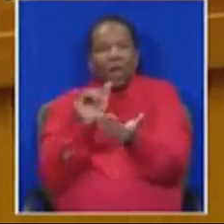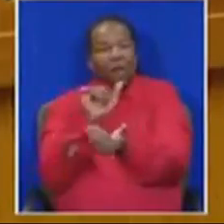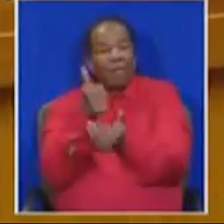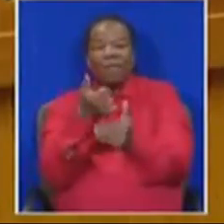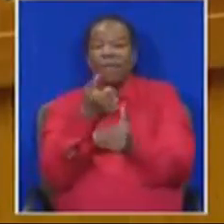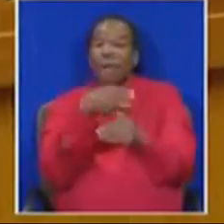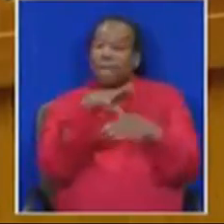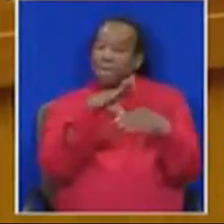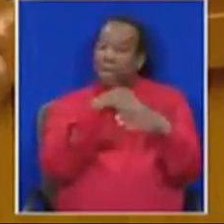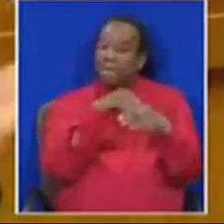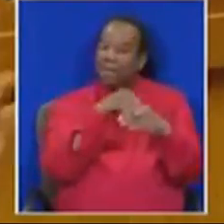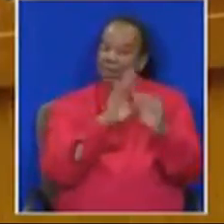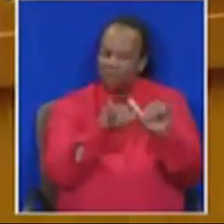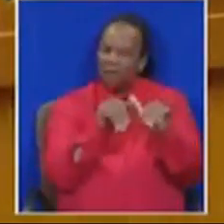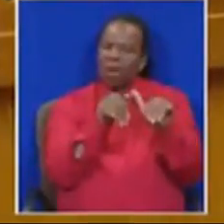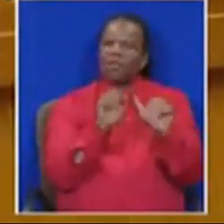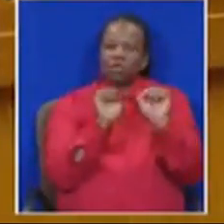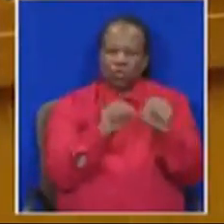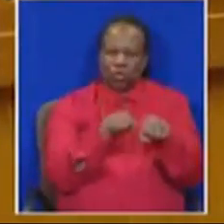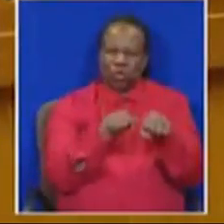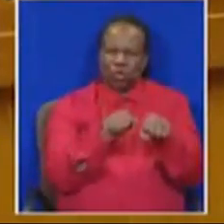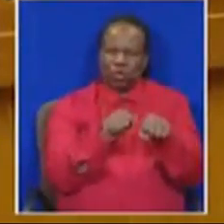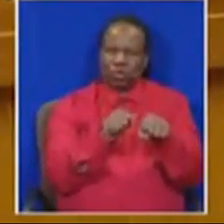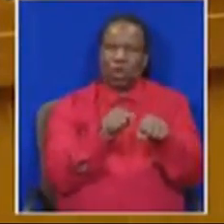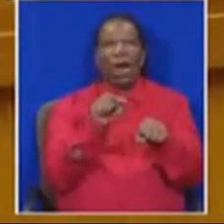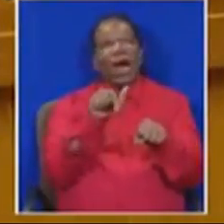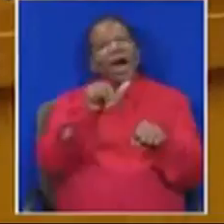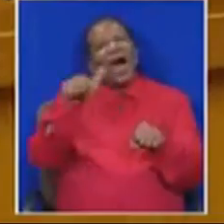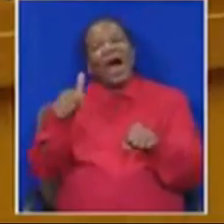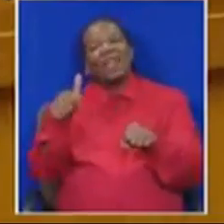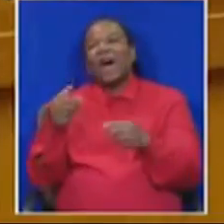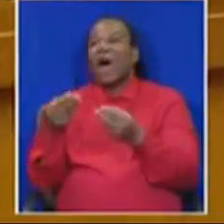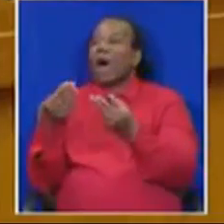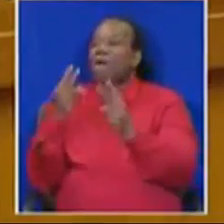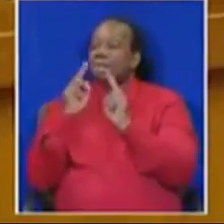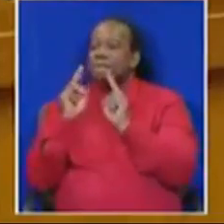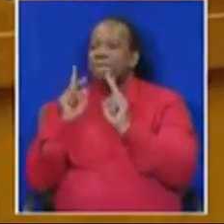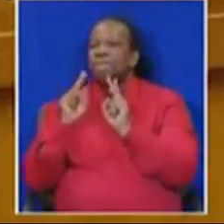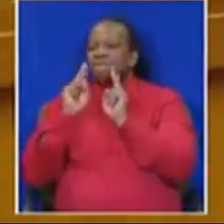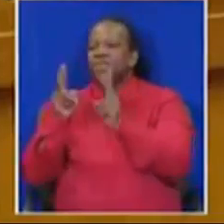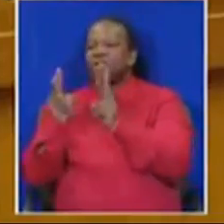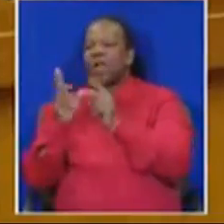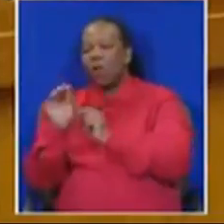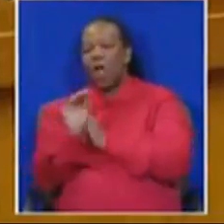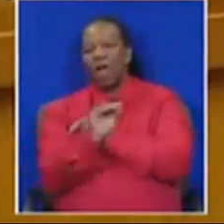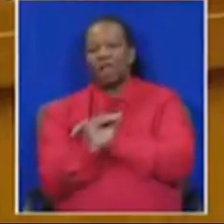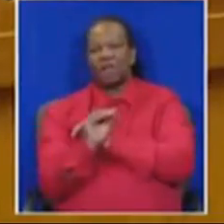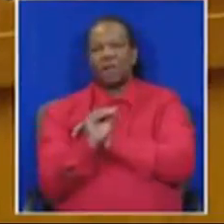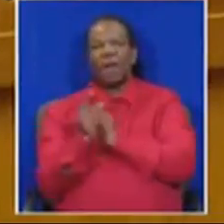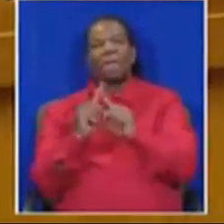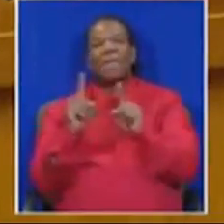parliament, yes, indeed, all others who are also visitors here, and many of our people out